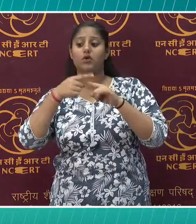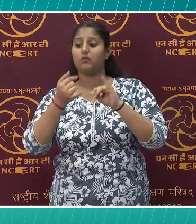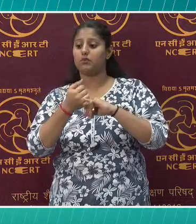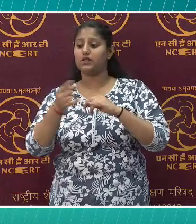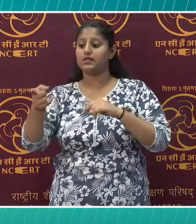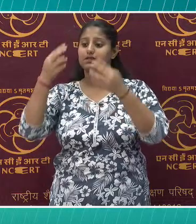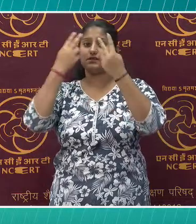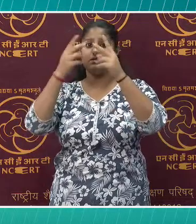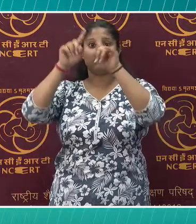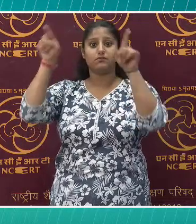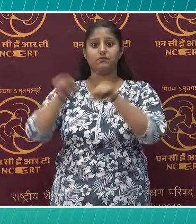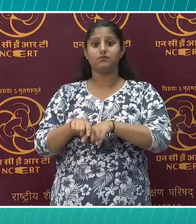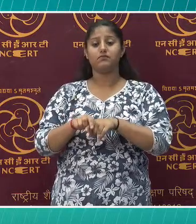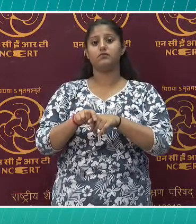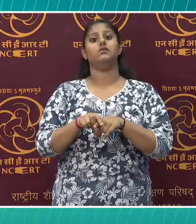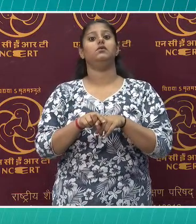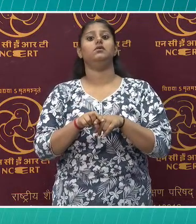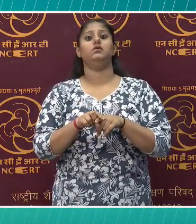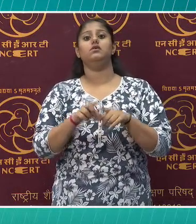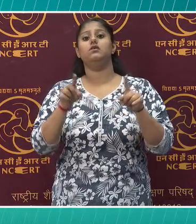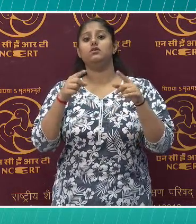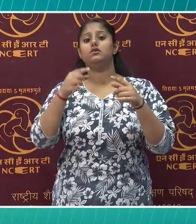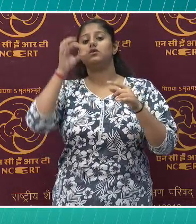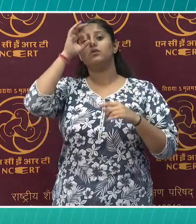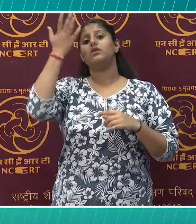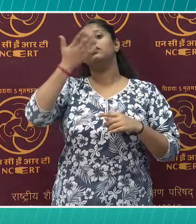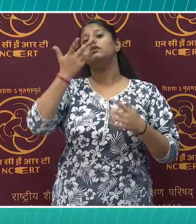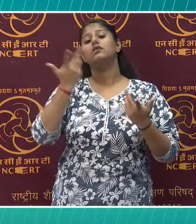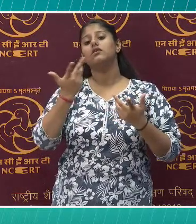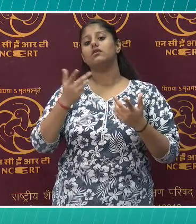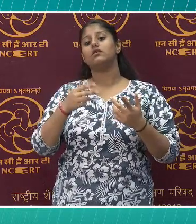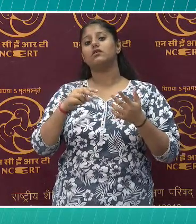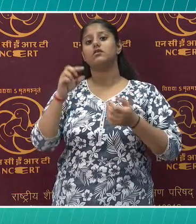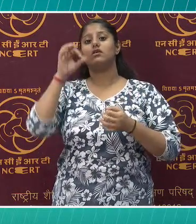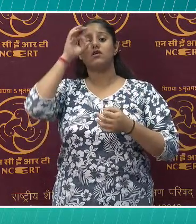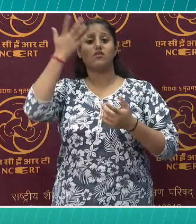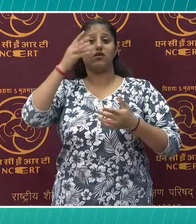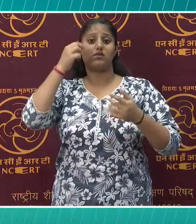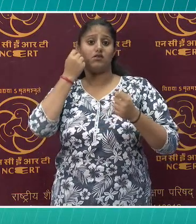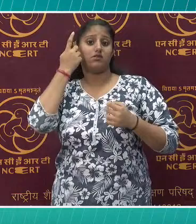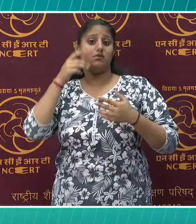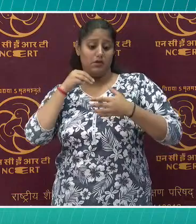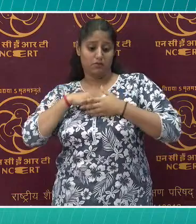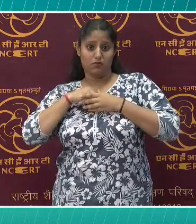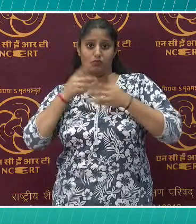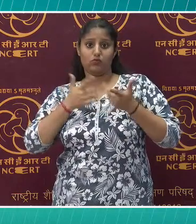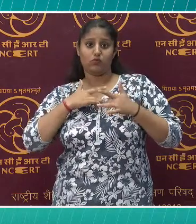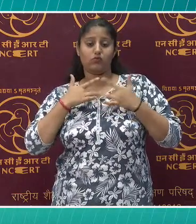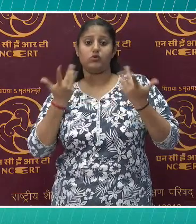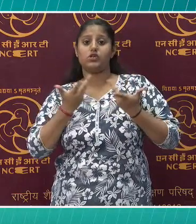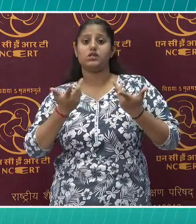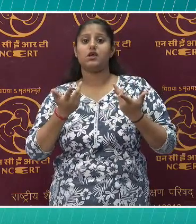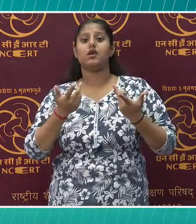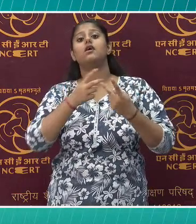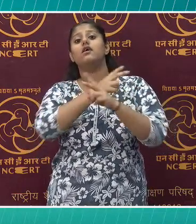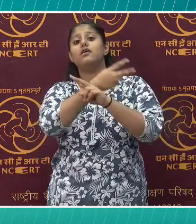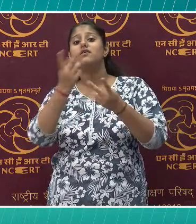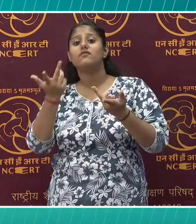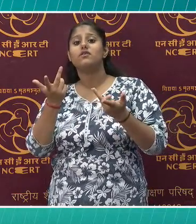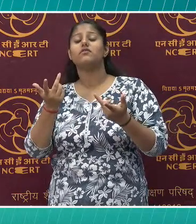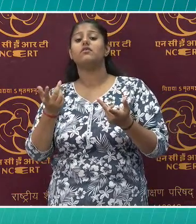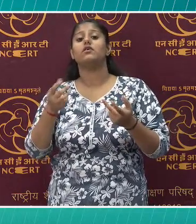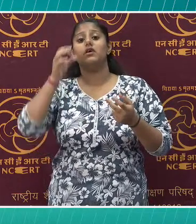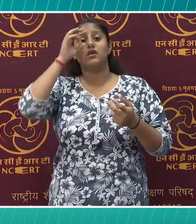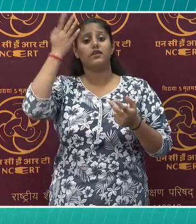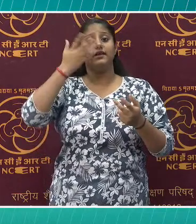which we are showing. So what is theatre? It is understanding emotions, rasa and bhav through theatre games. There are many